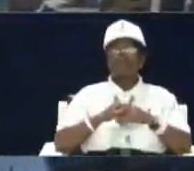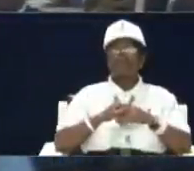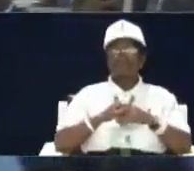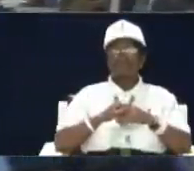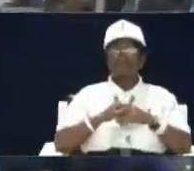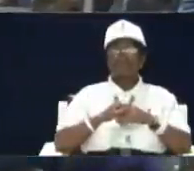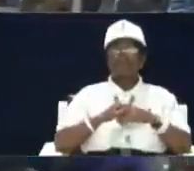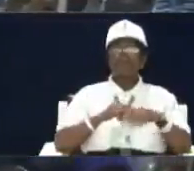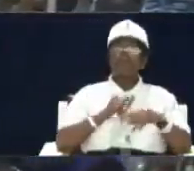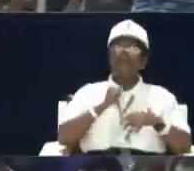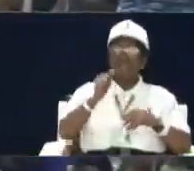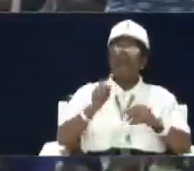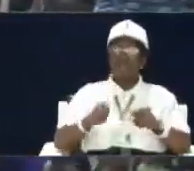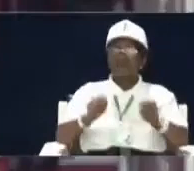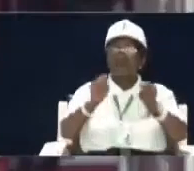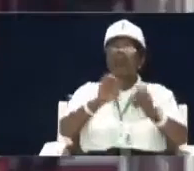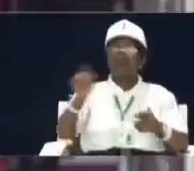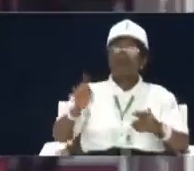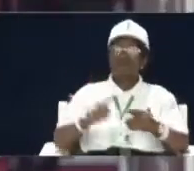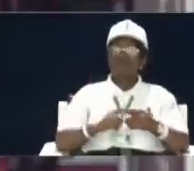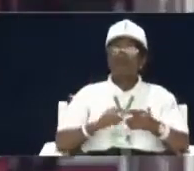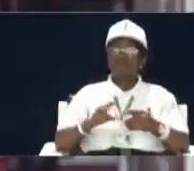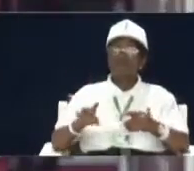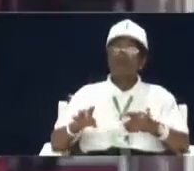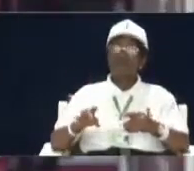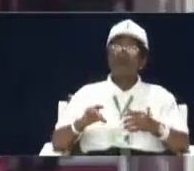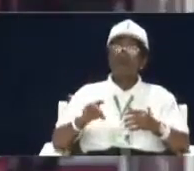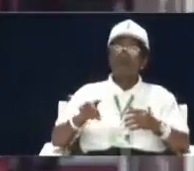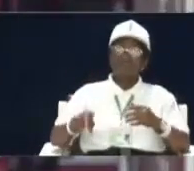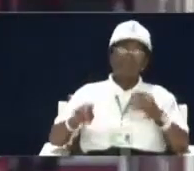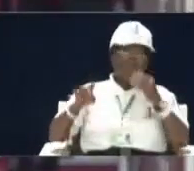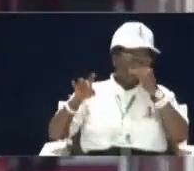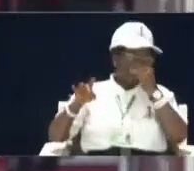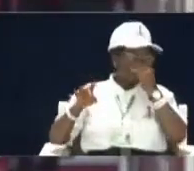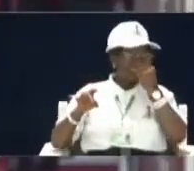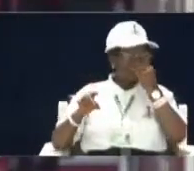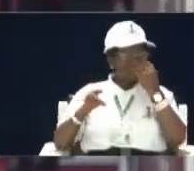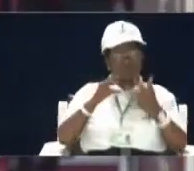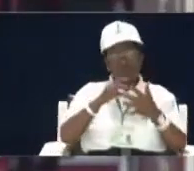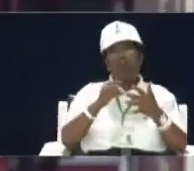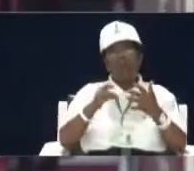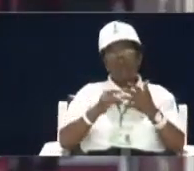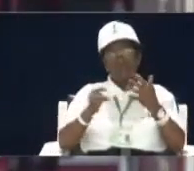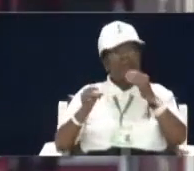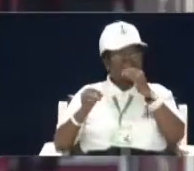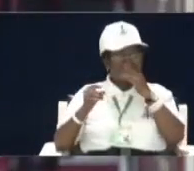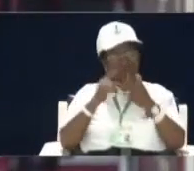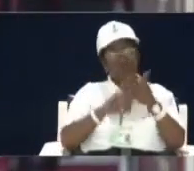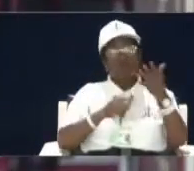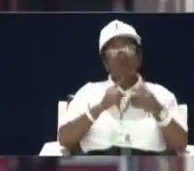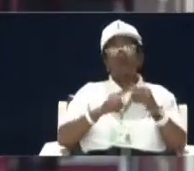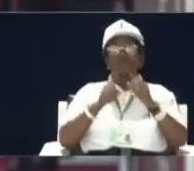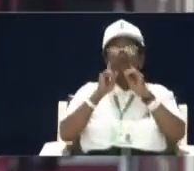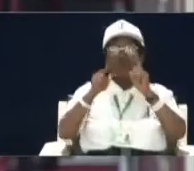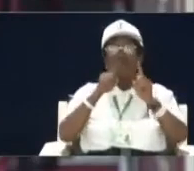I'm trying to select what to talk about.